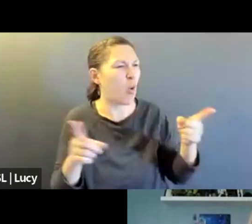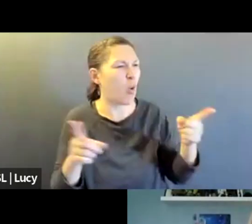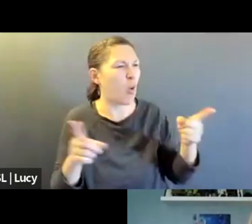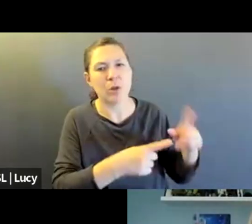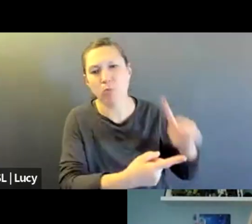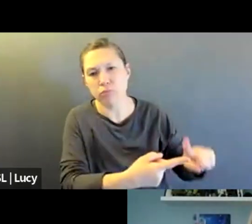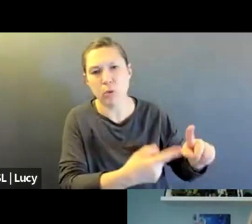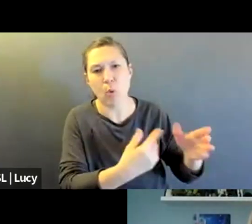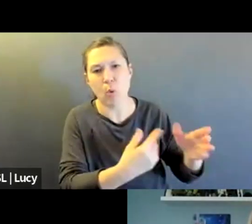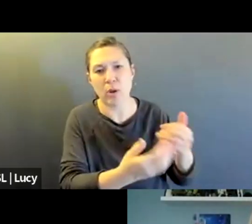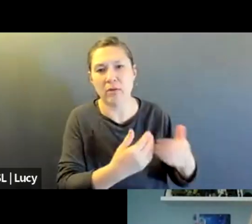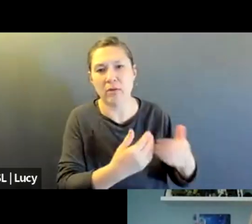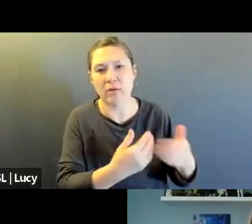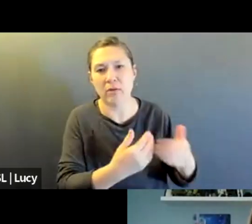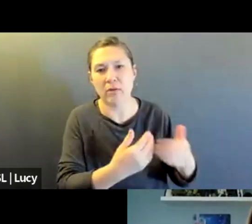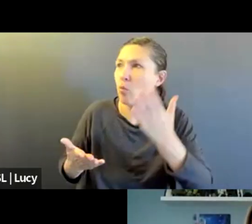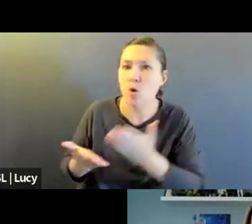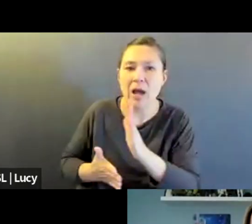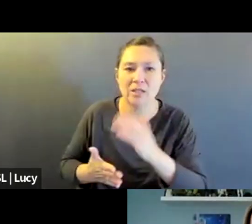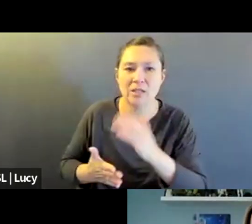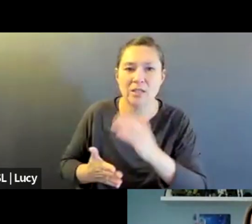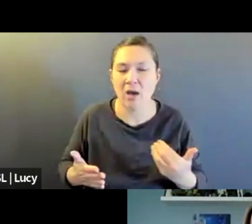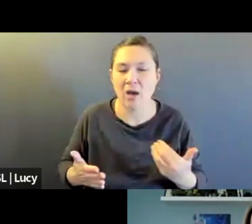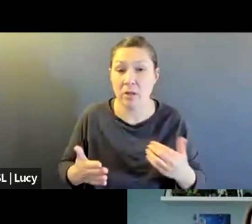to. Is there a reimbursement or little things like that?